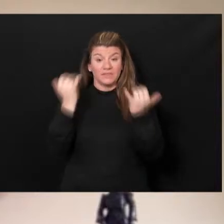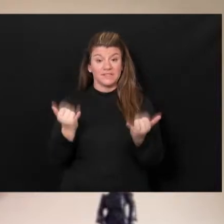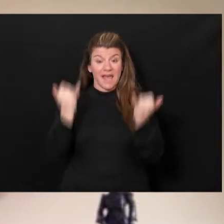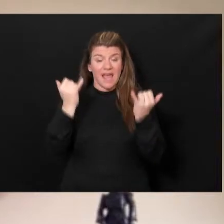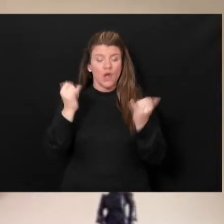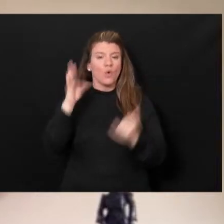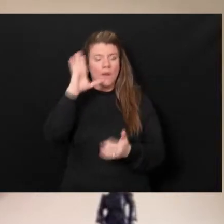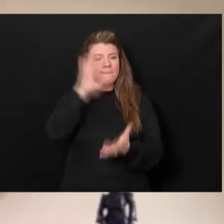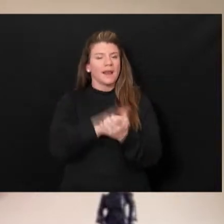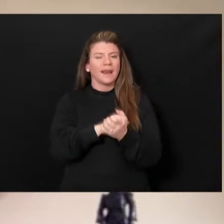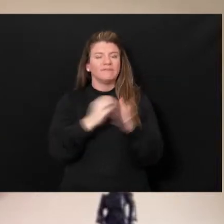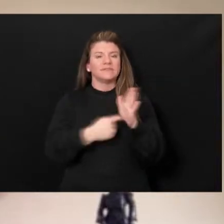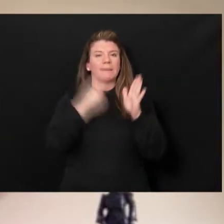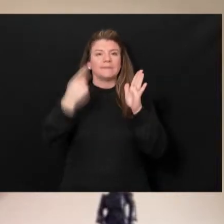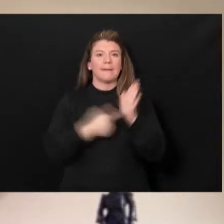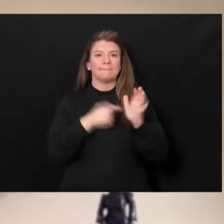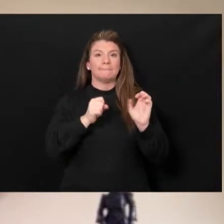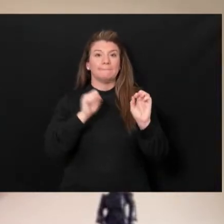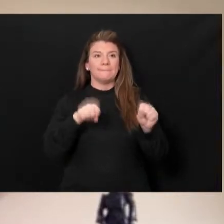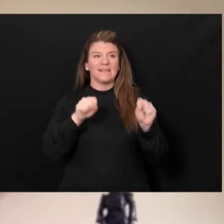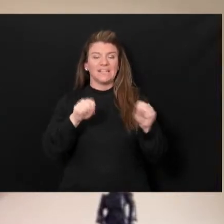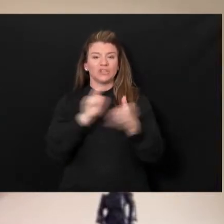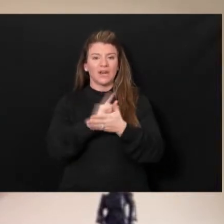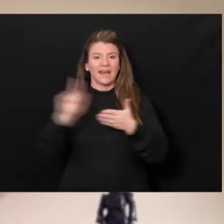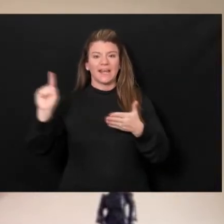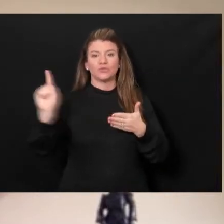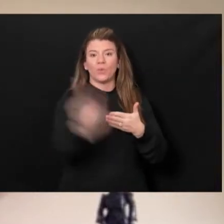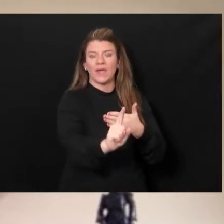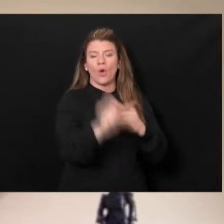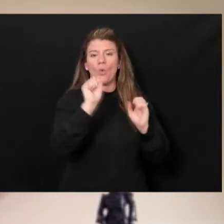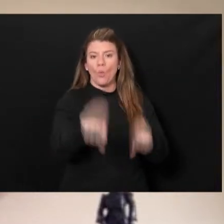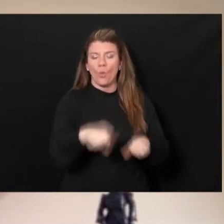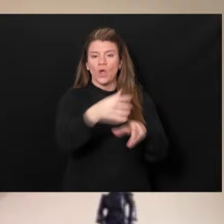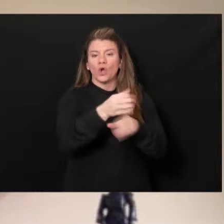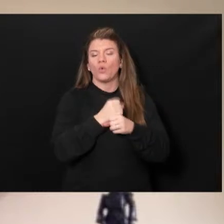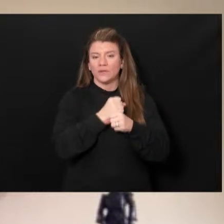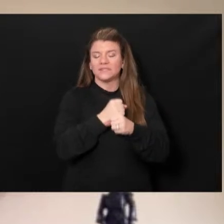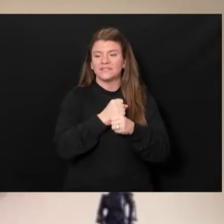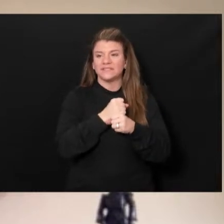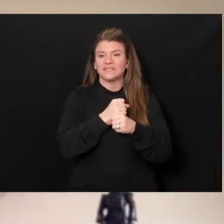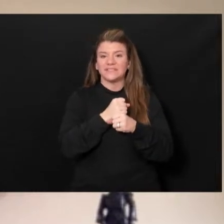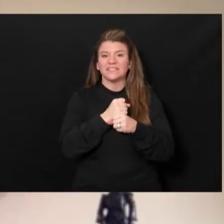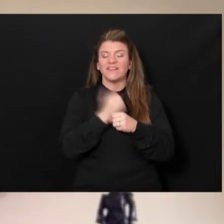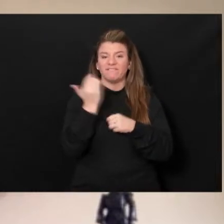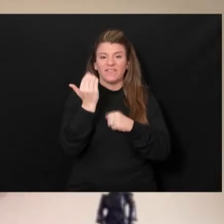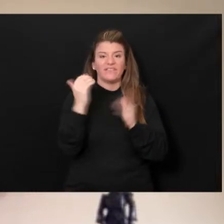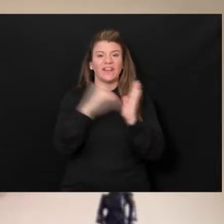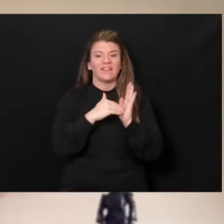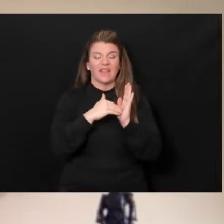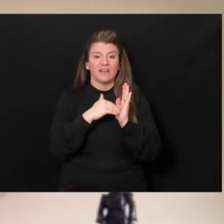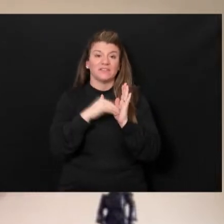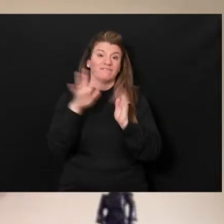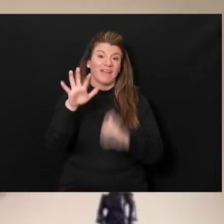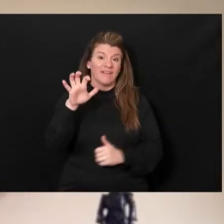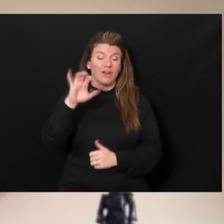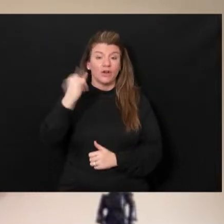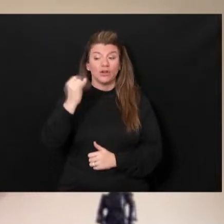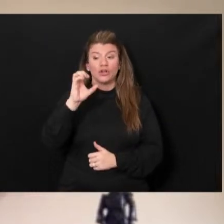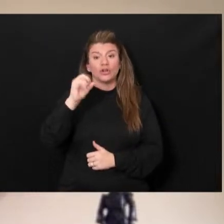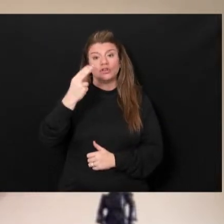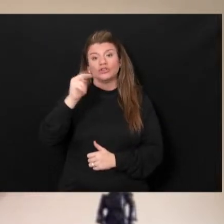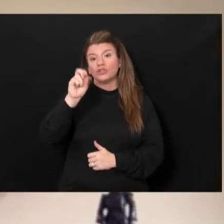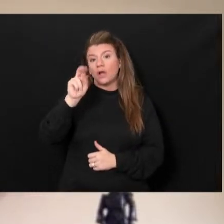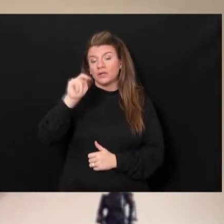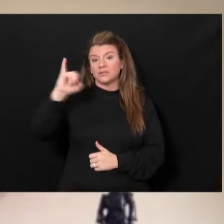believe sometime potentially late next week, we could receive as many as 15,500 Johnson &